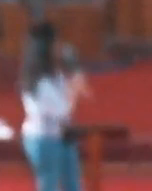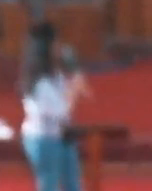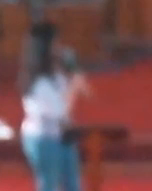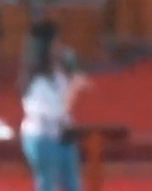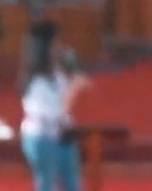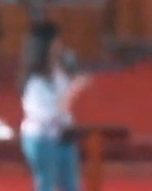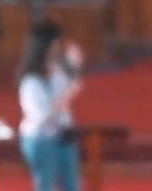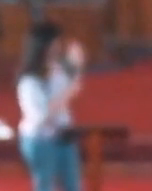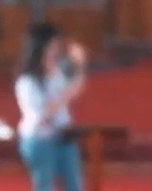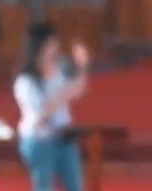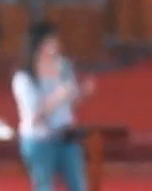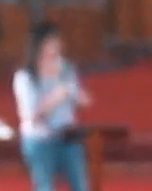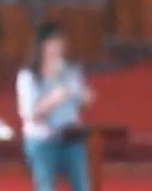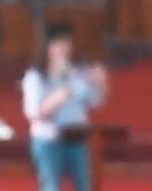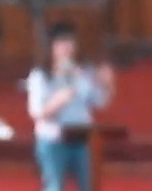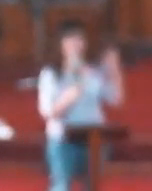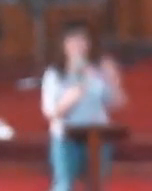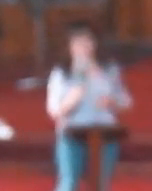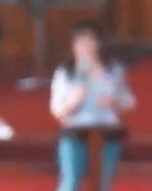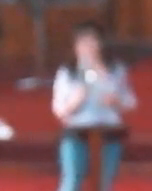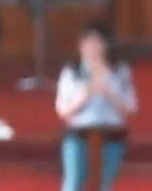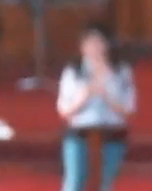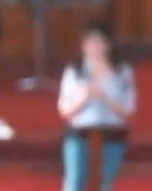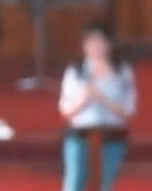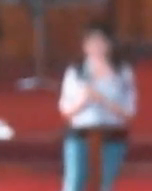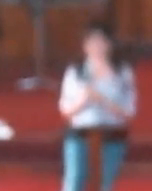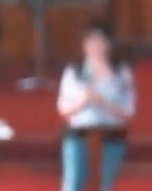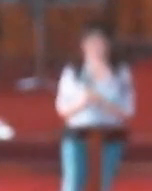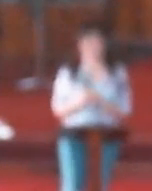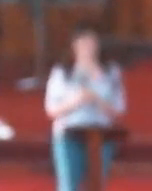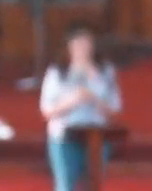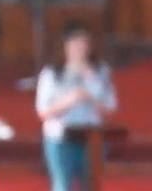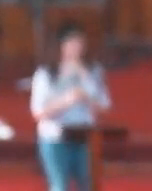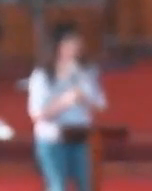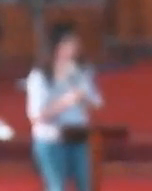in agreement with this phrase, but just what does the Bible say?